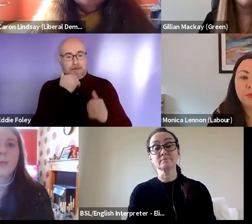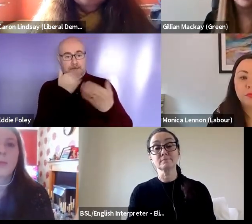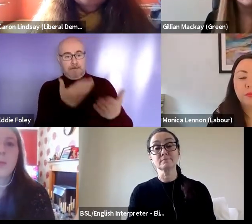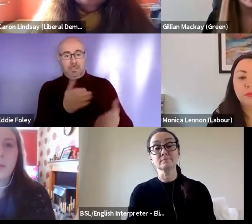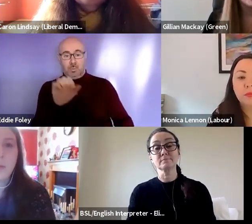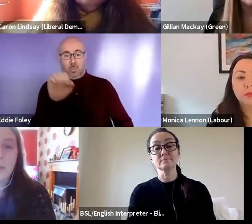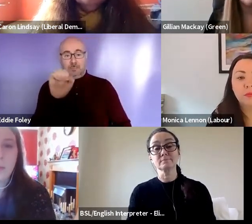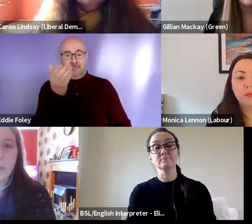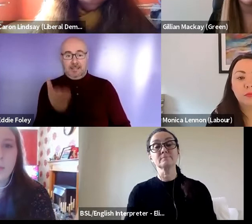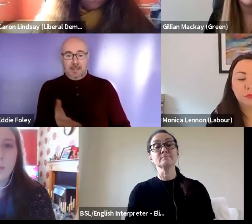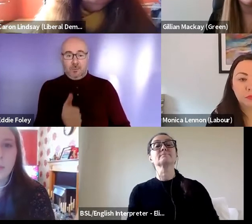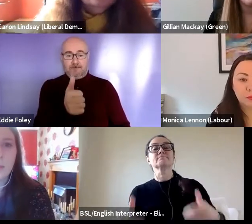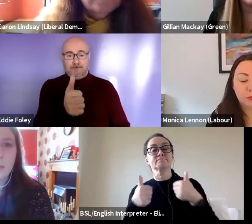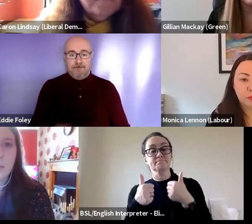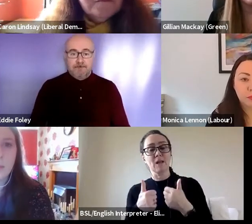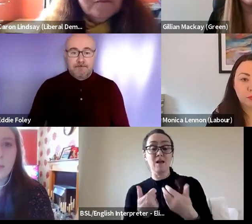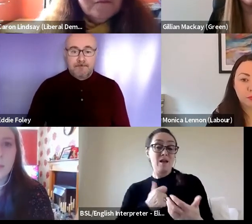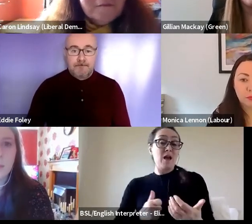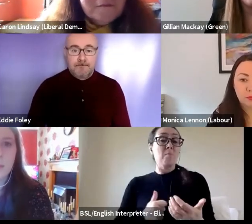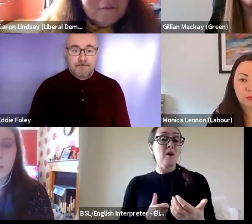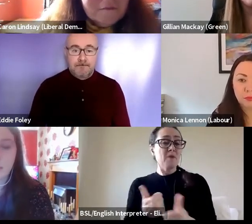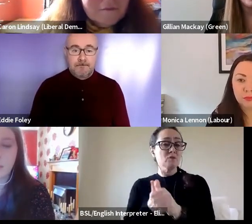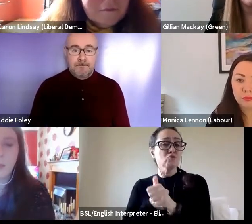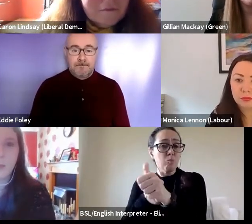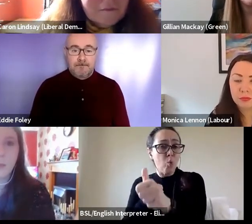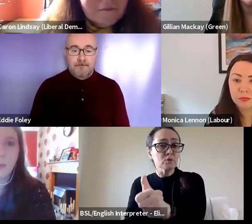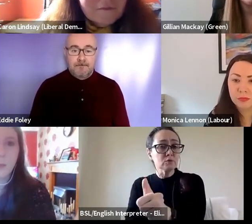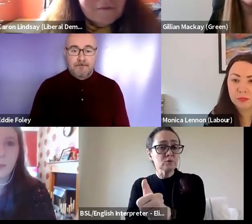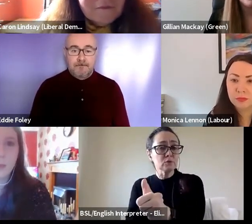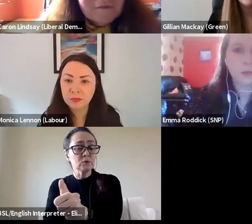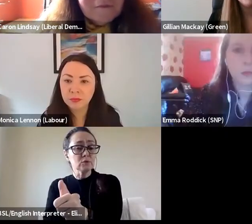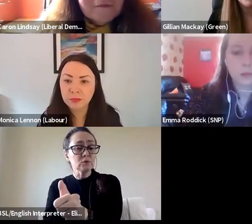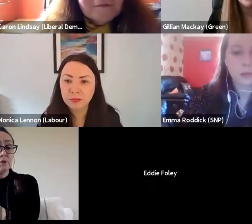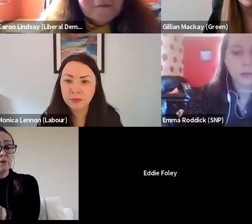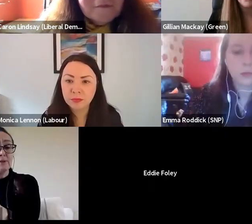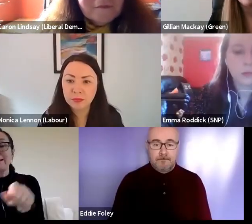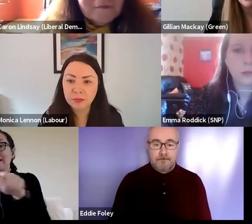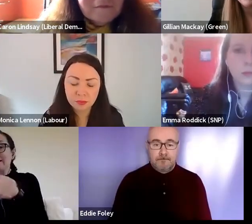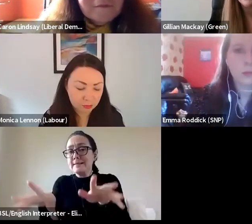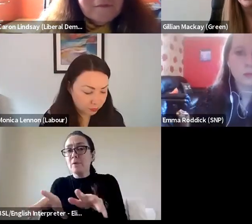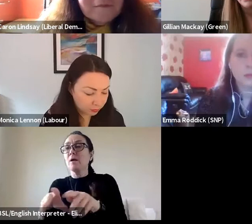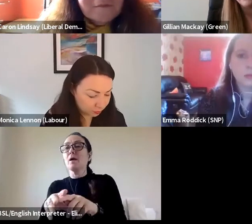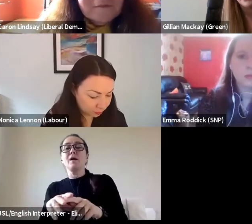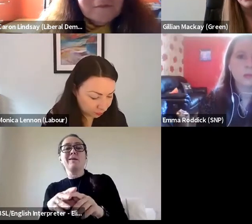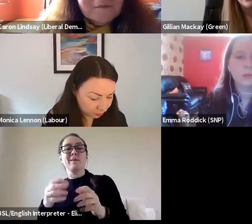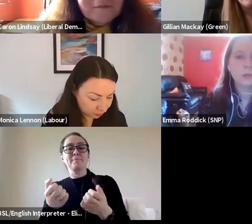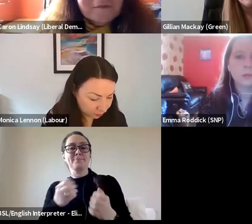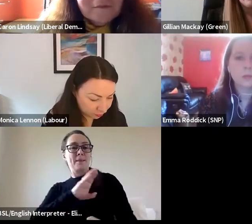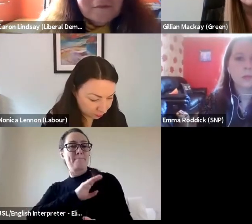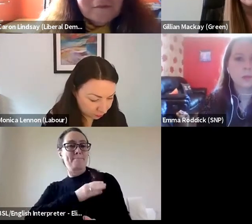So personally, I would be supportive of similar concession schemes applying for rail as apply